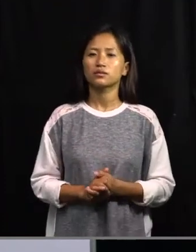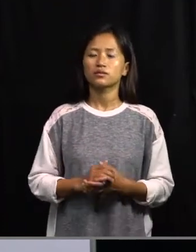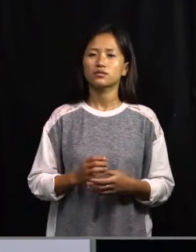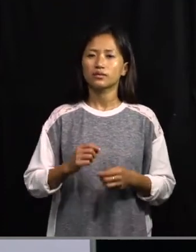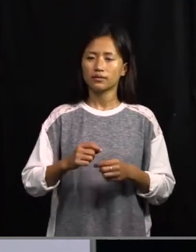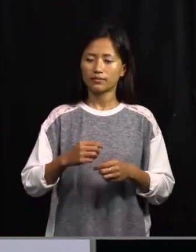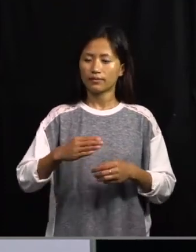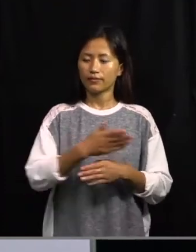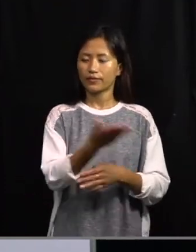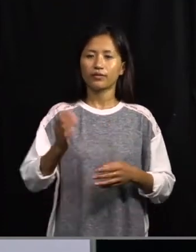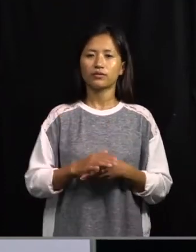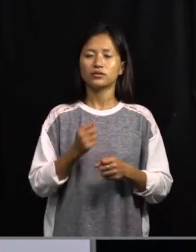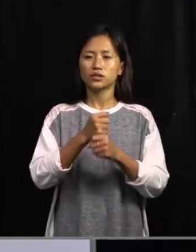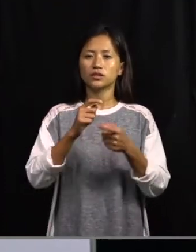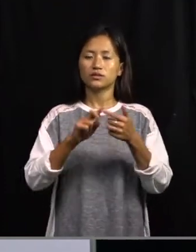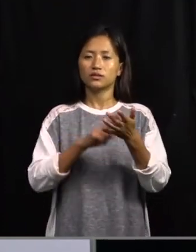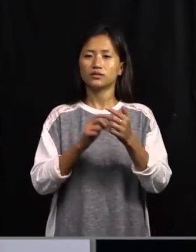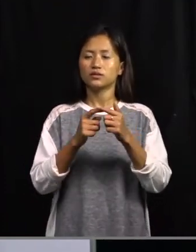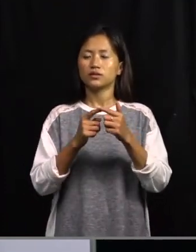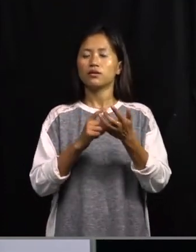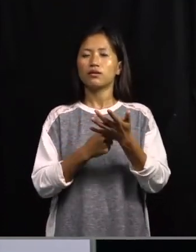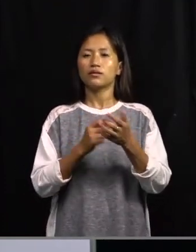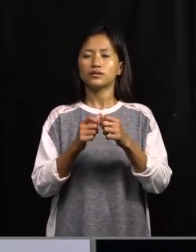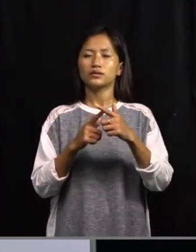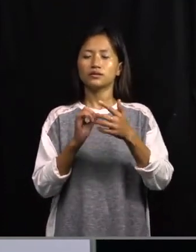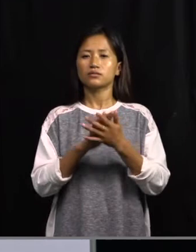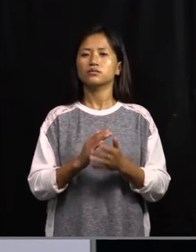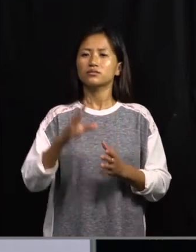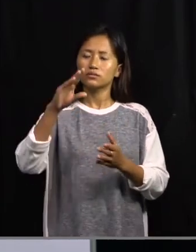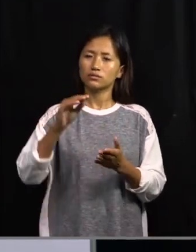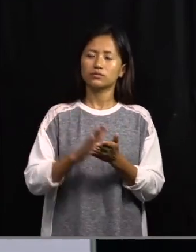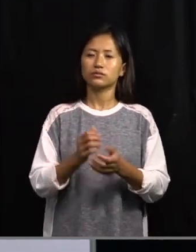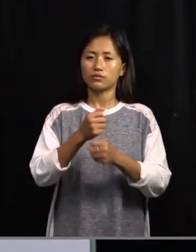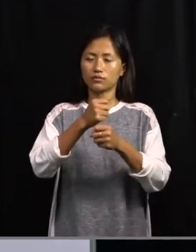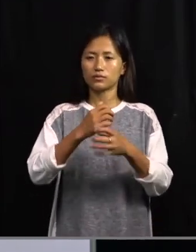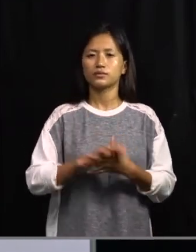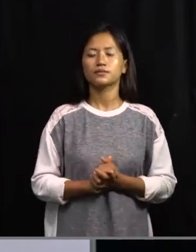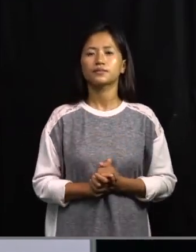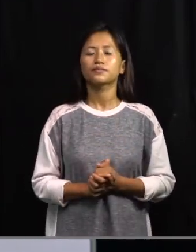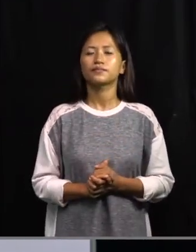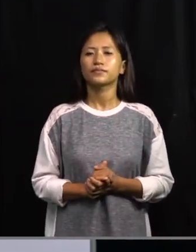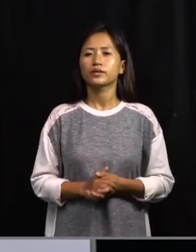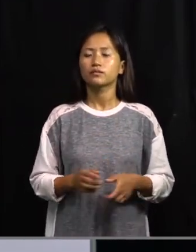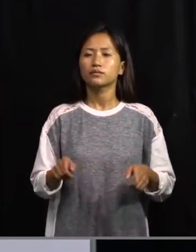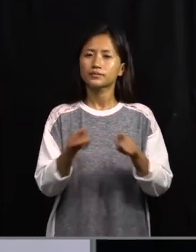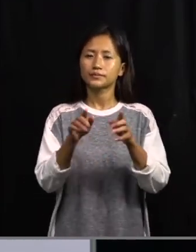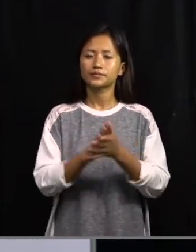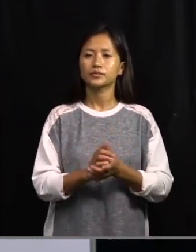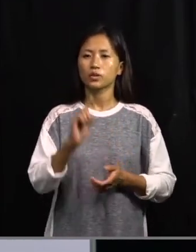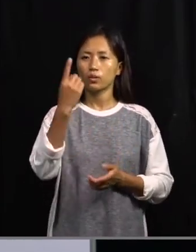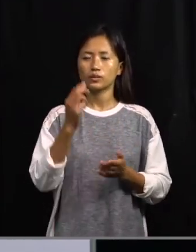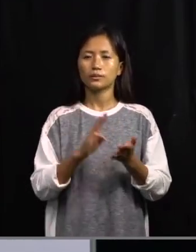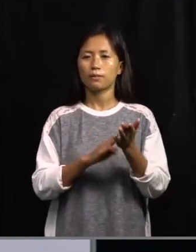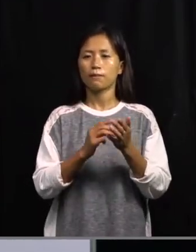they are generating funds, but no doubt they are also reducing the assets of the government or not. So likewise, for one mark, when